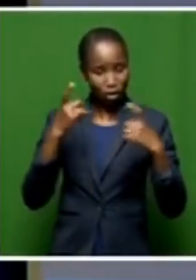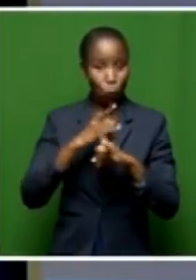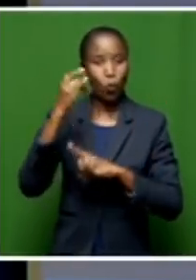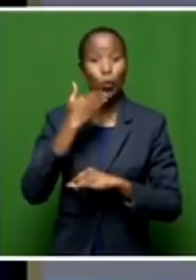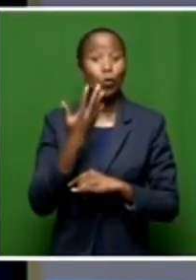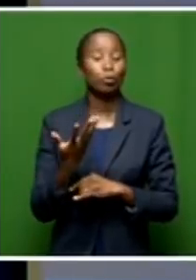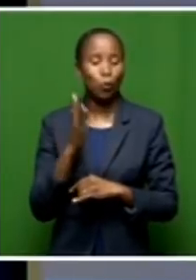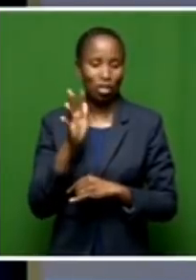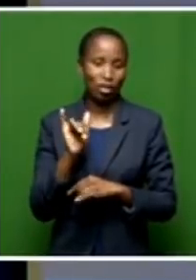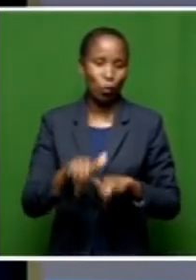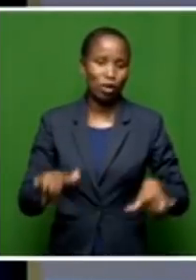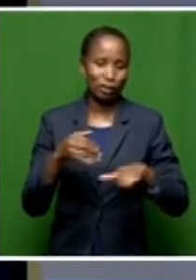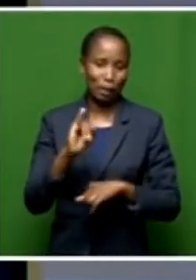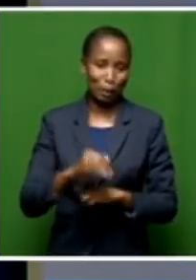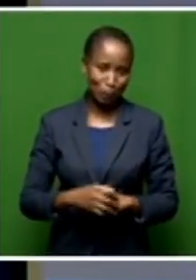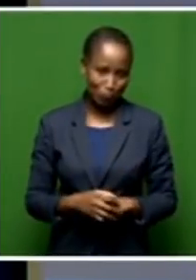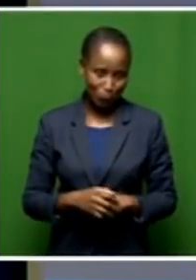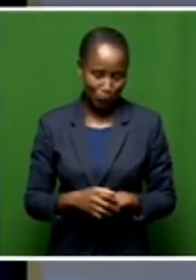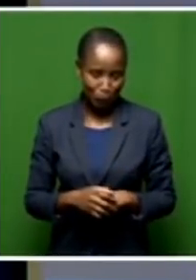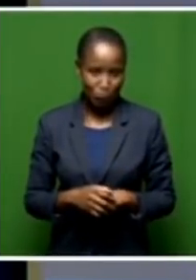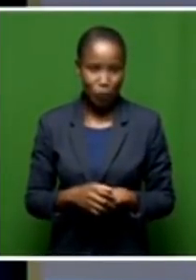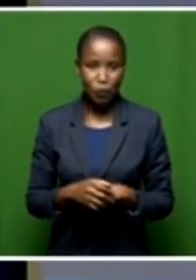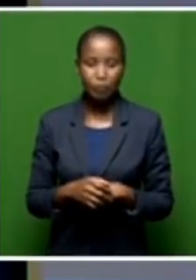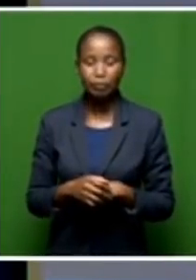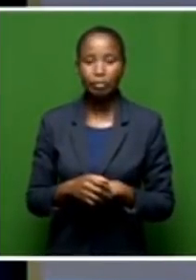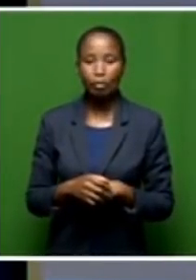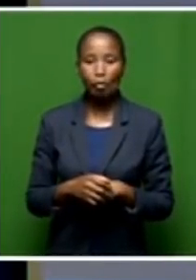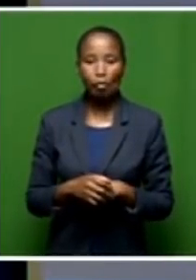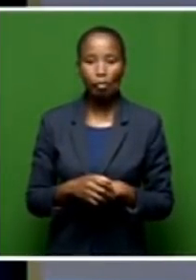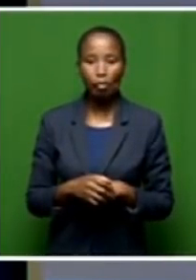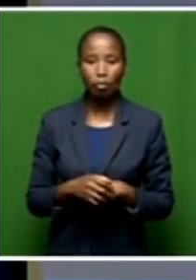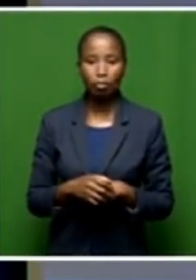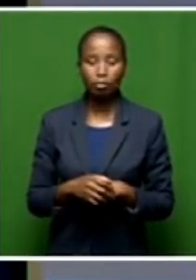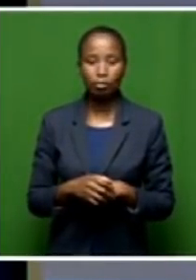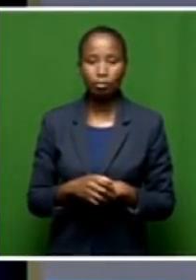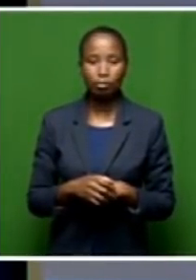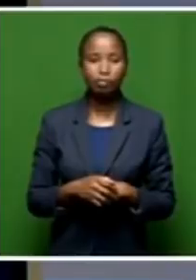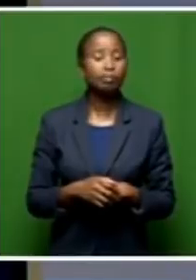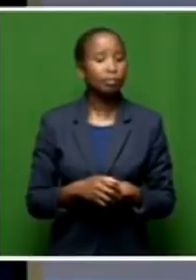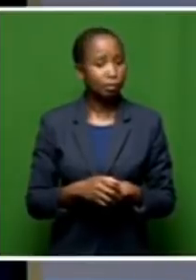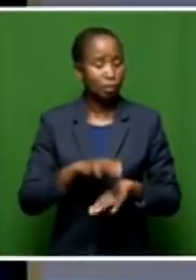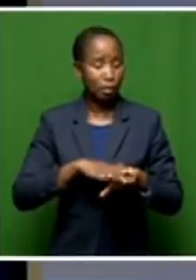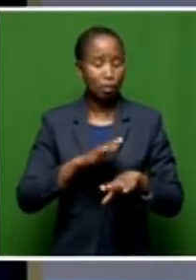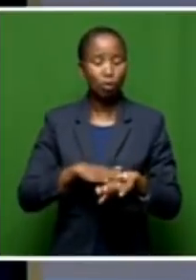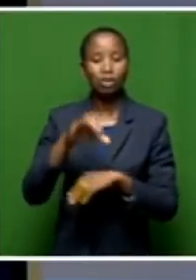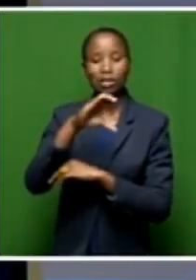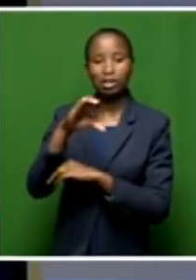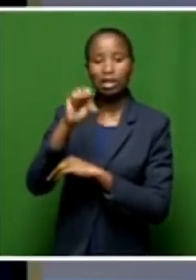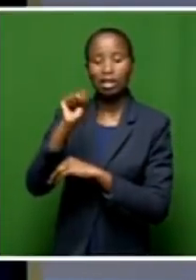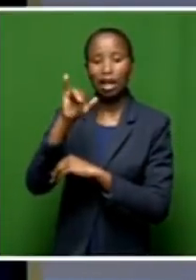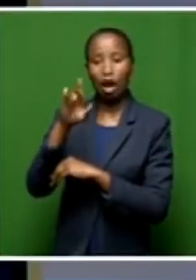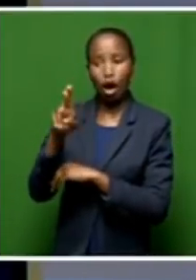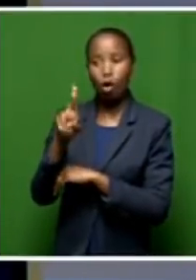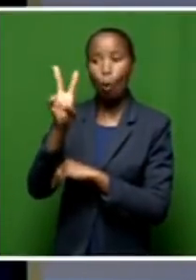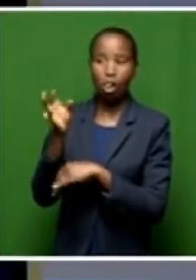And then, of course, as I said, we will be bringing in the CSIR just to speak to us about what we are